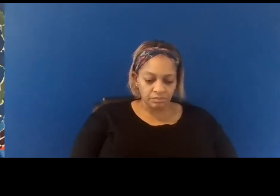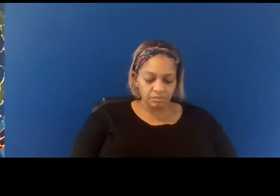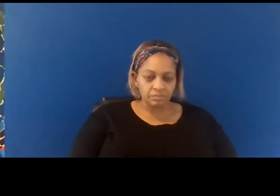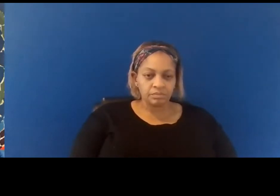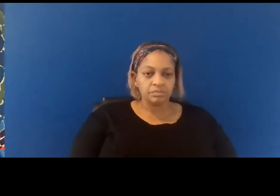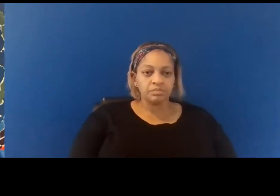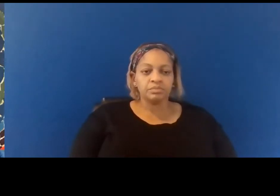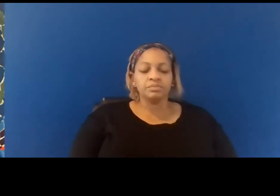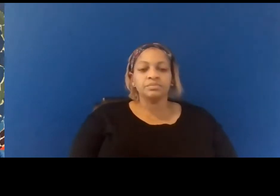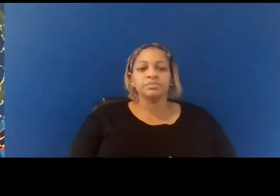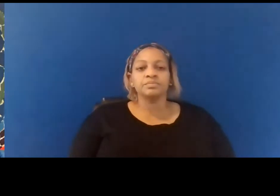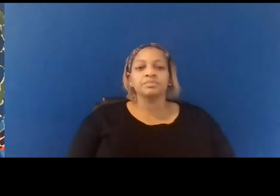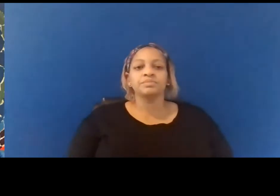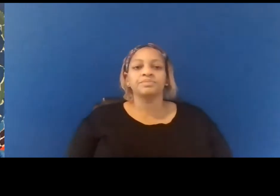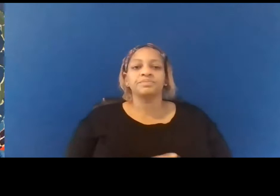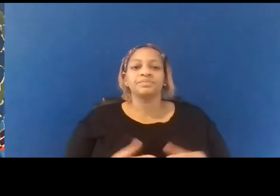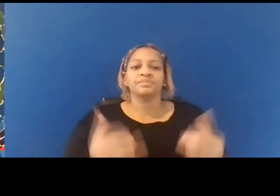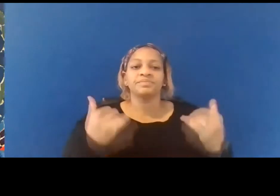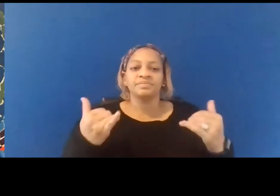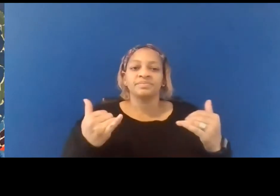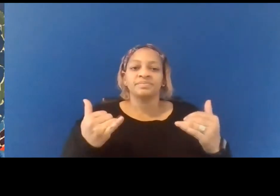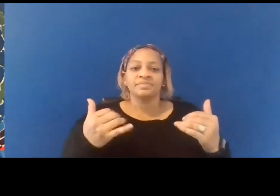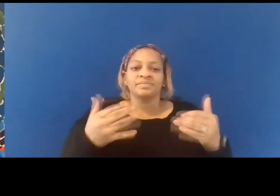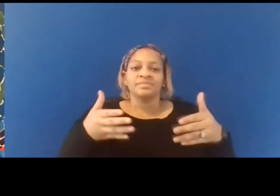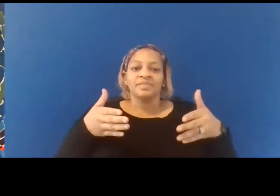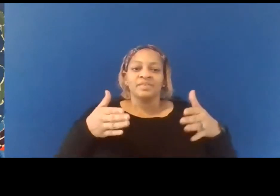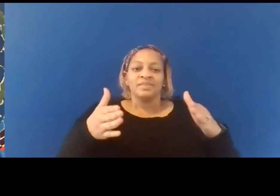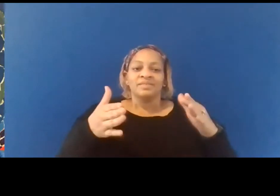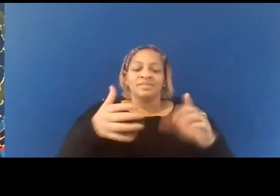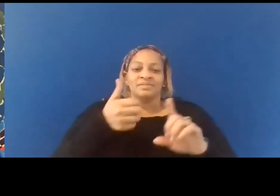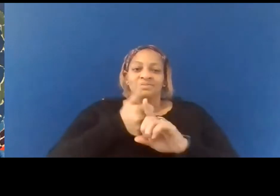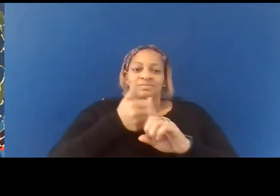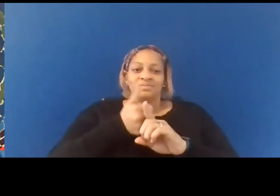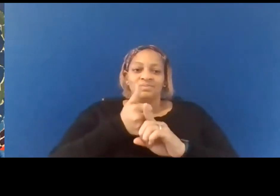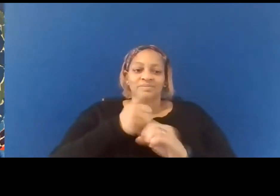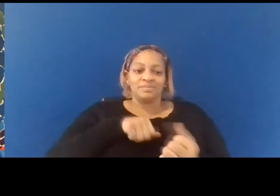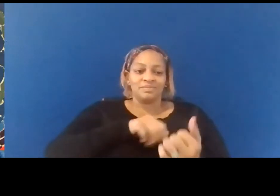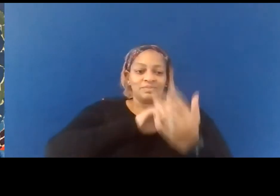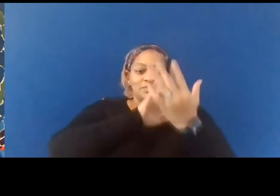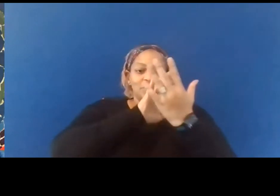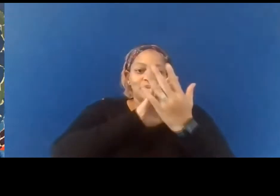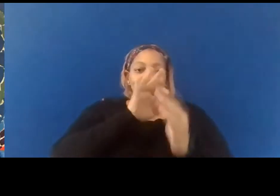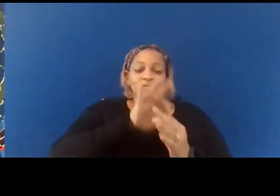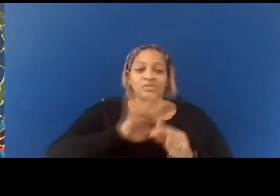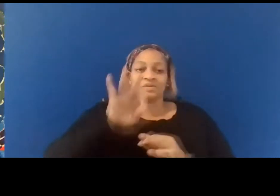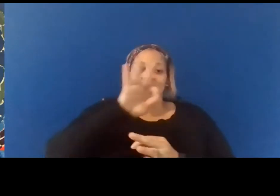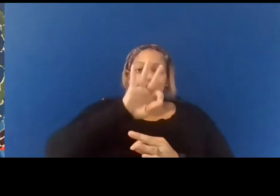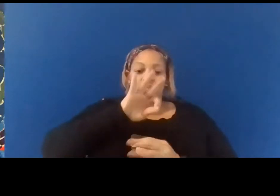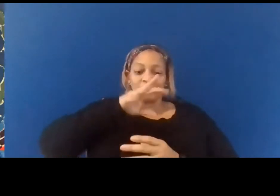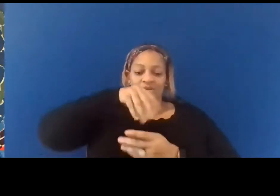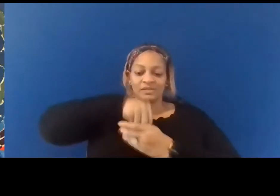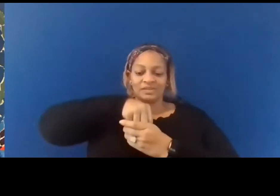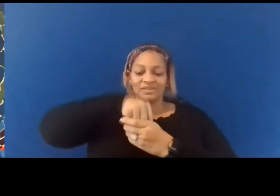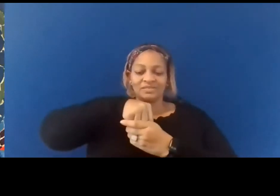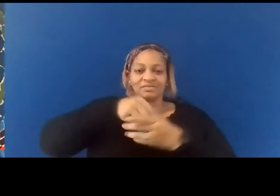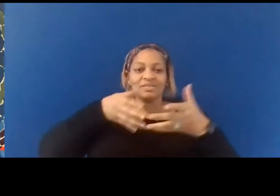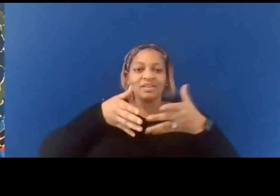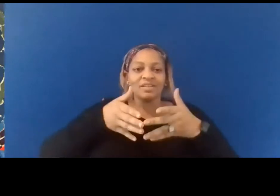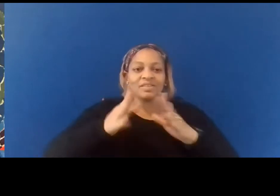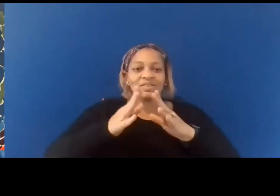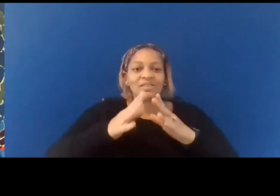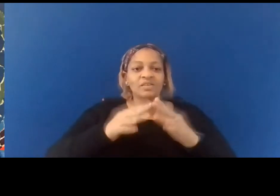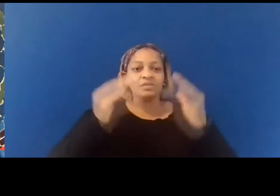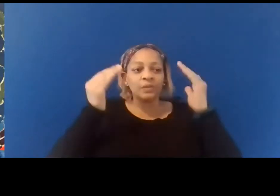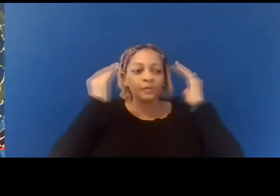as you've allowed yourself to be present to spirit within, allow your awareness to become completely merged